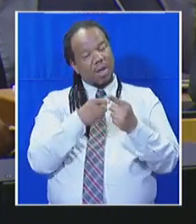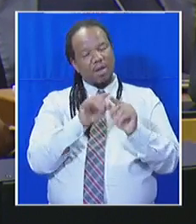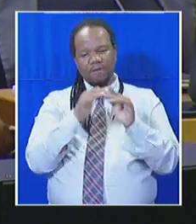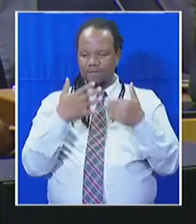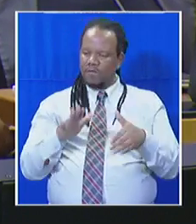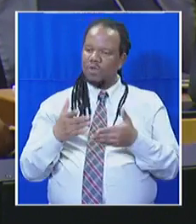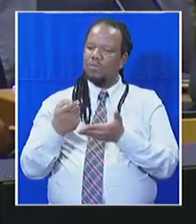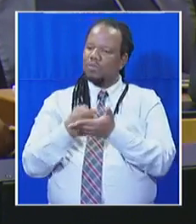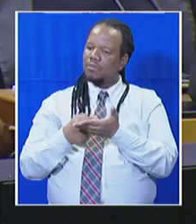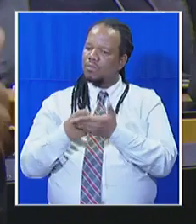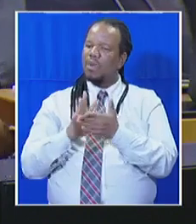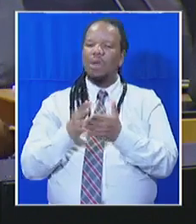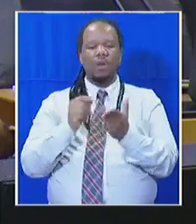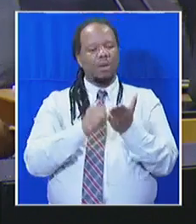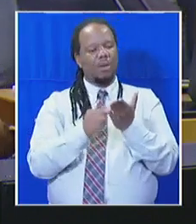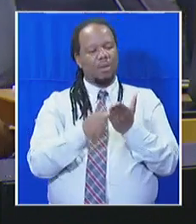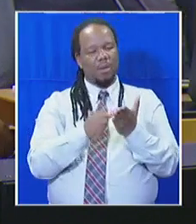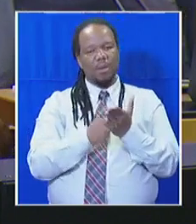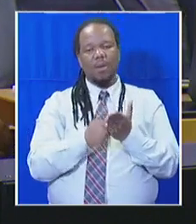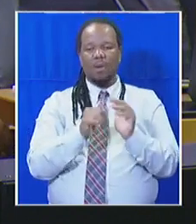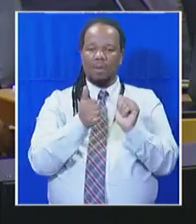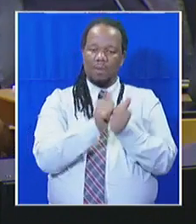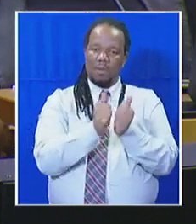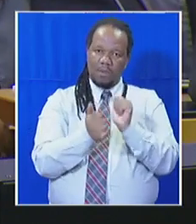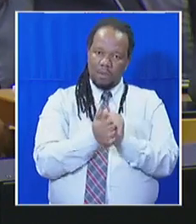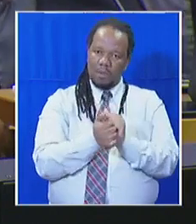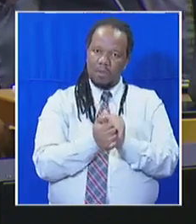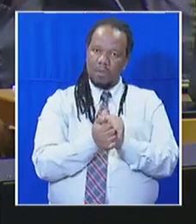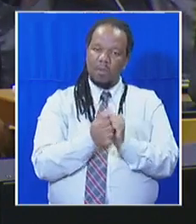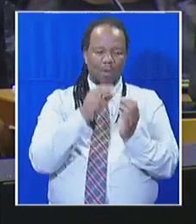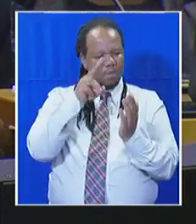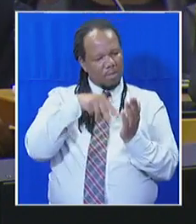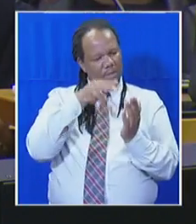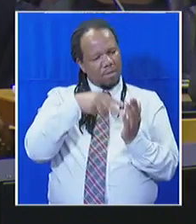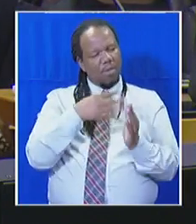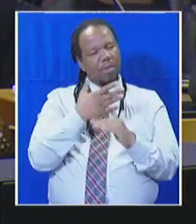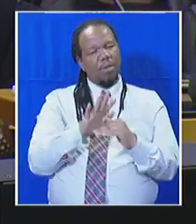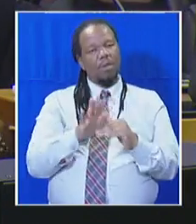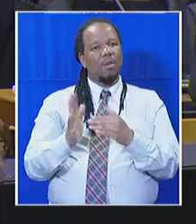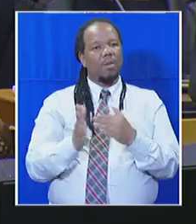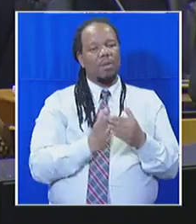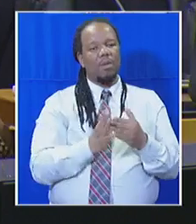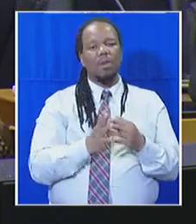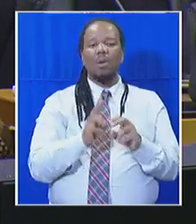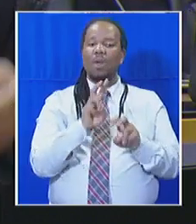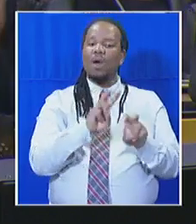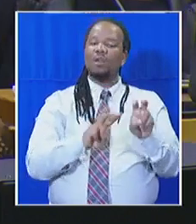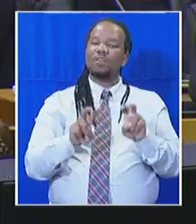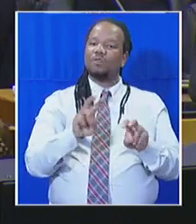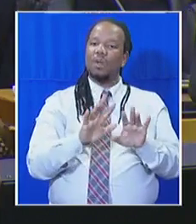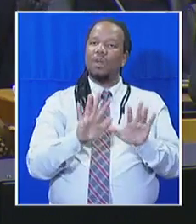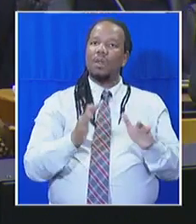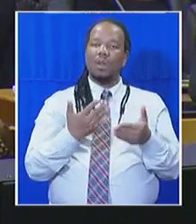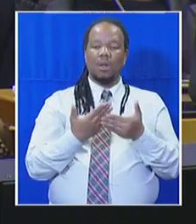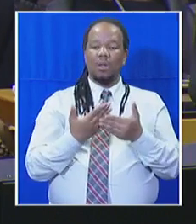to literacy and numeracy and in relation to targets for achievement. With regard to assessment, it is not only a problem of